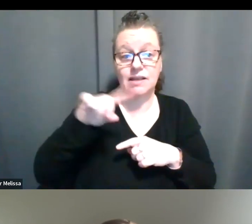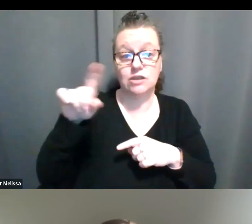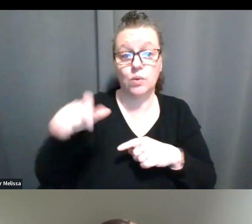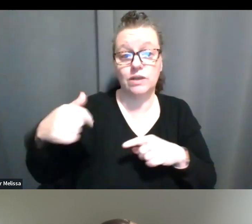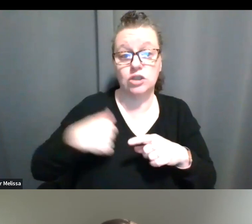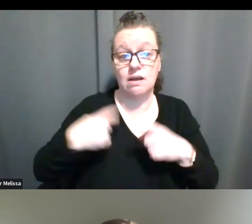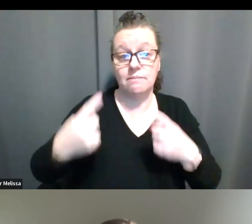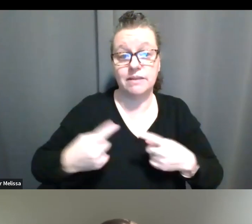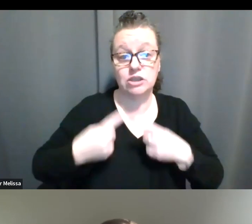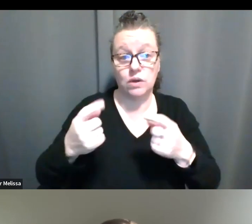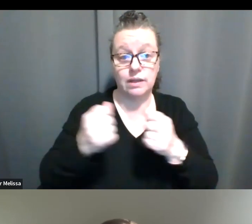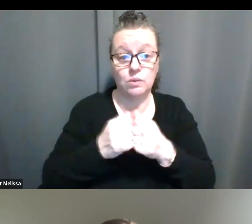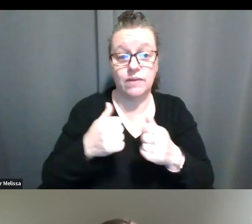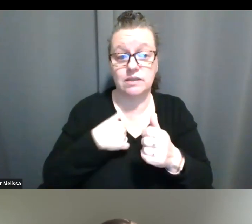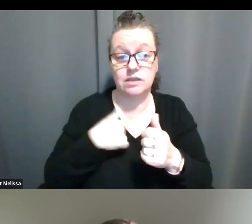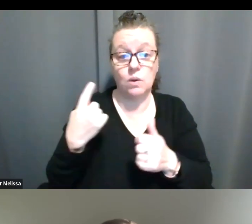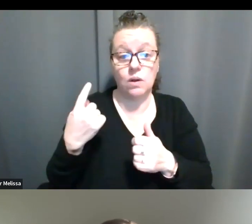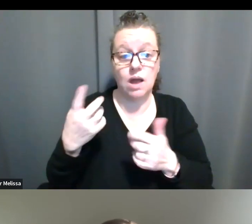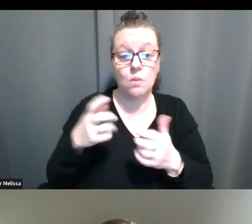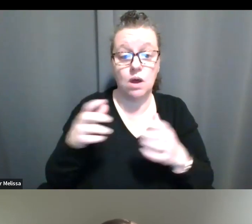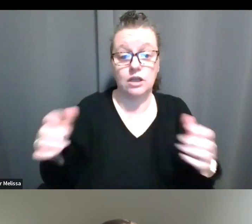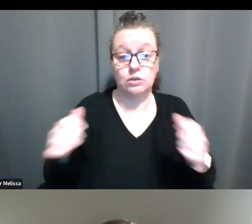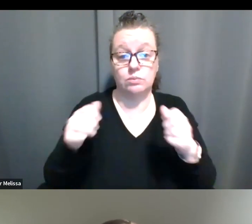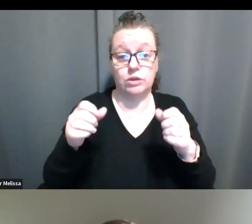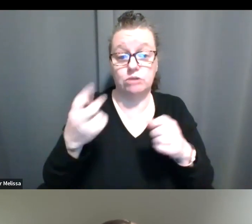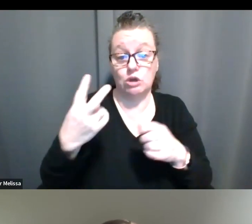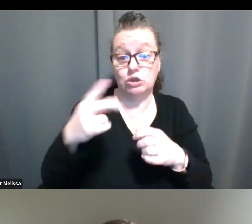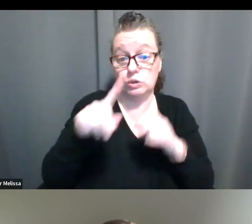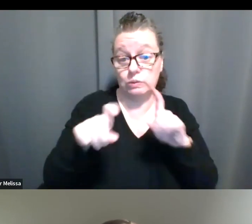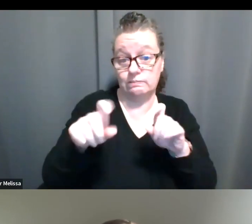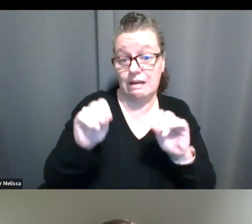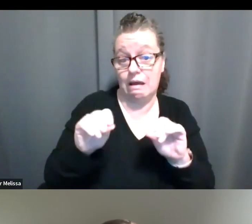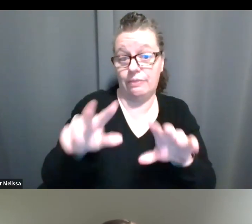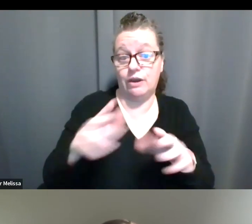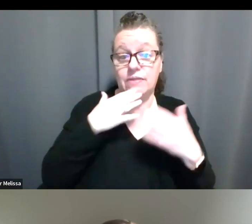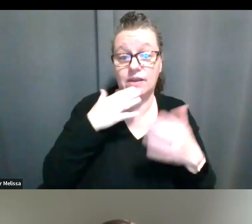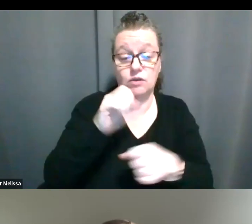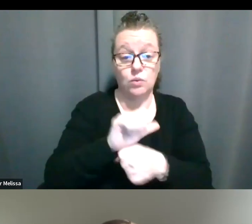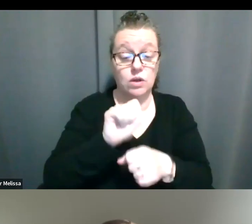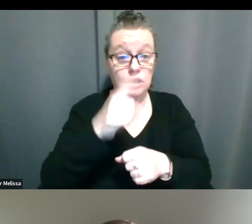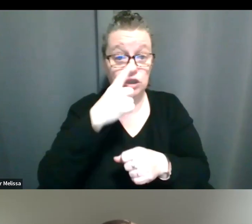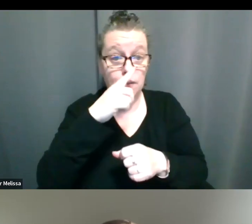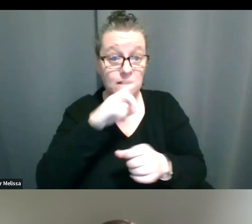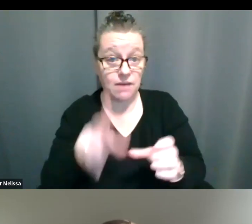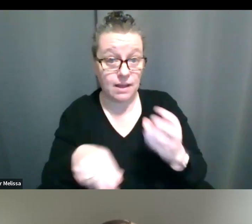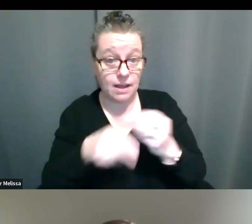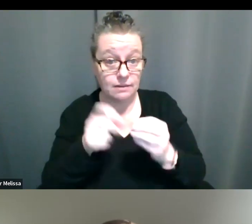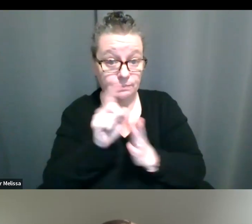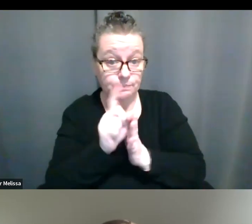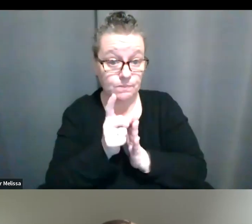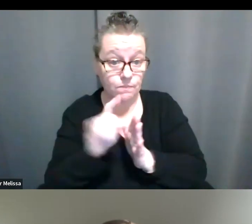struggling with. So I just wanted to put those two things out there, and thank you for this work. May I jump in for a sec,